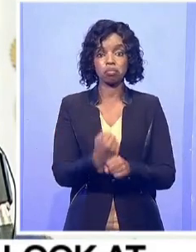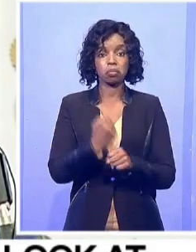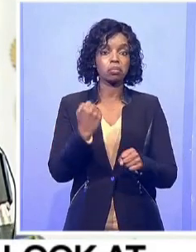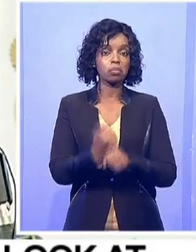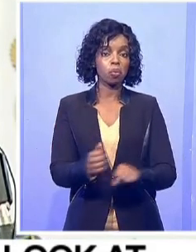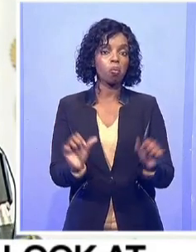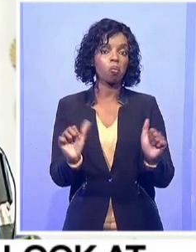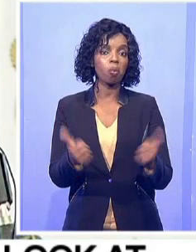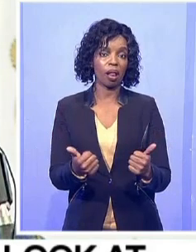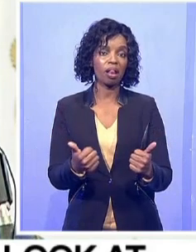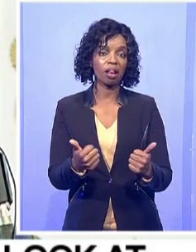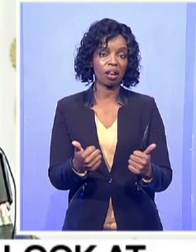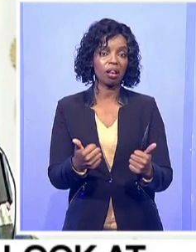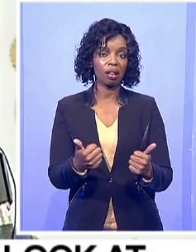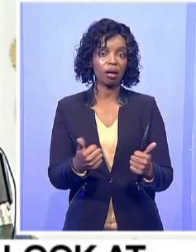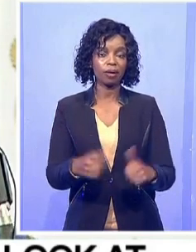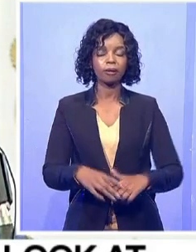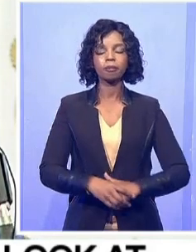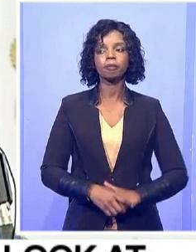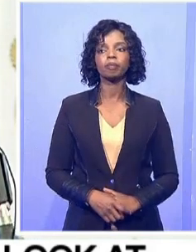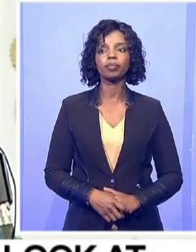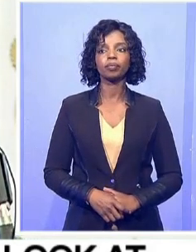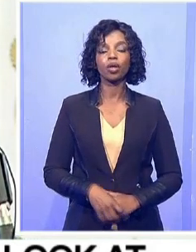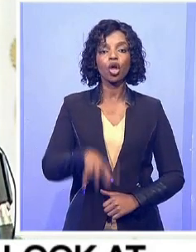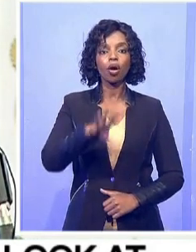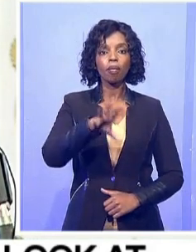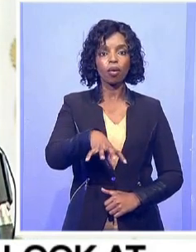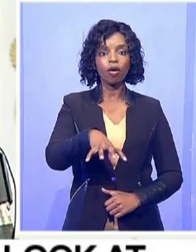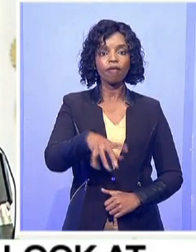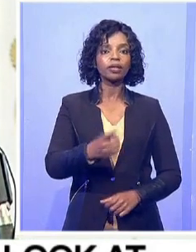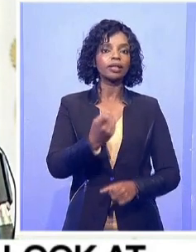The province of Gauteng, they're also doing very well.